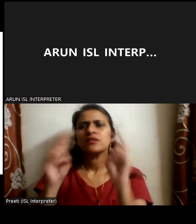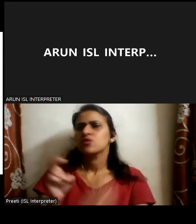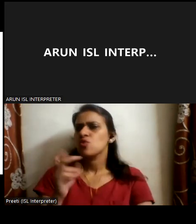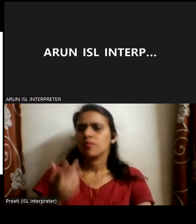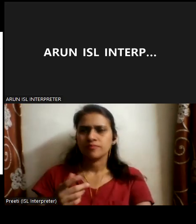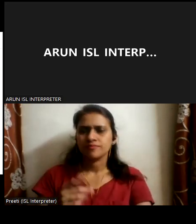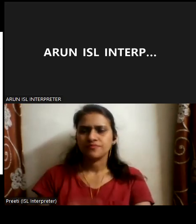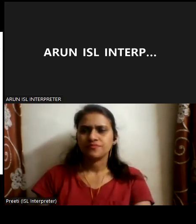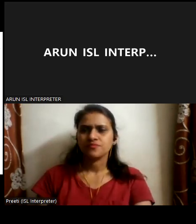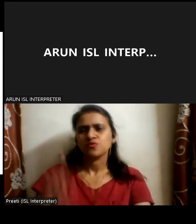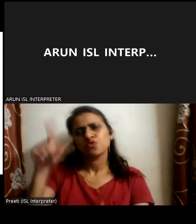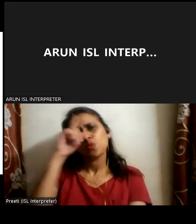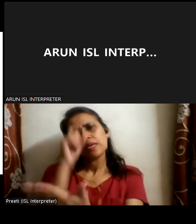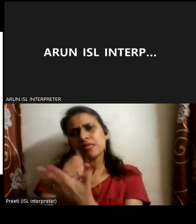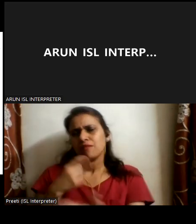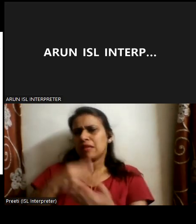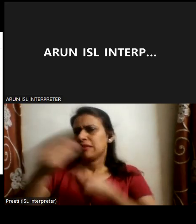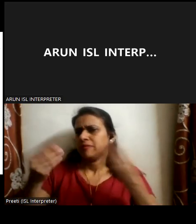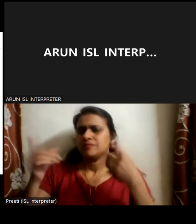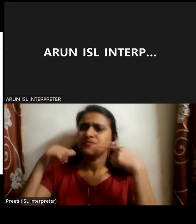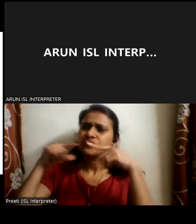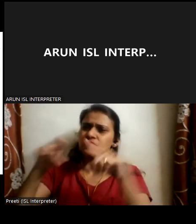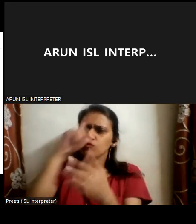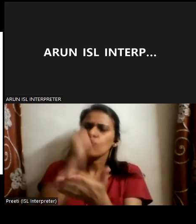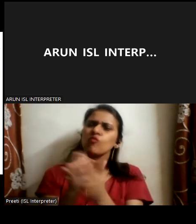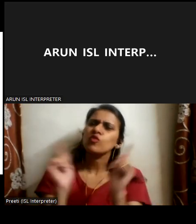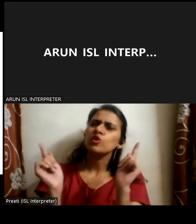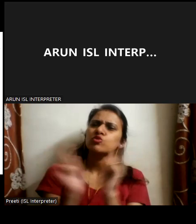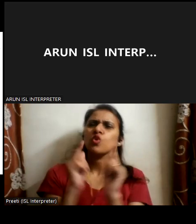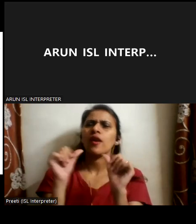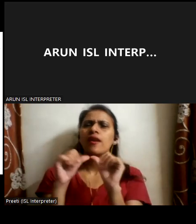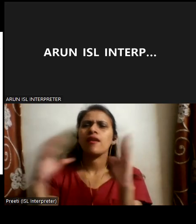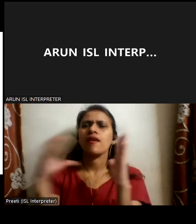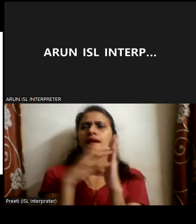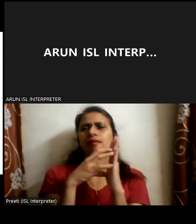your choice, so anything, but it has to be short article.